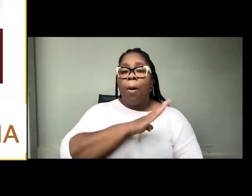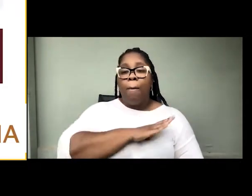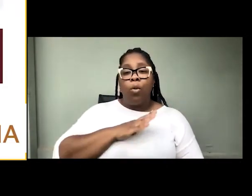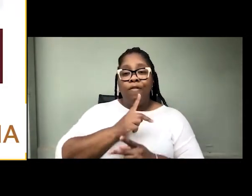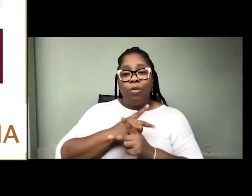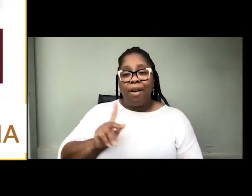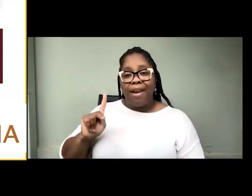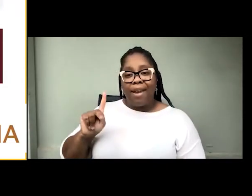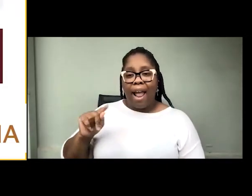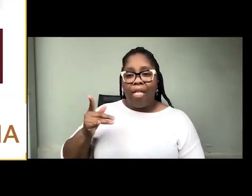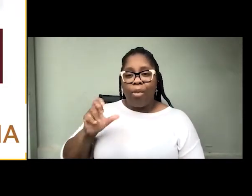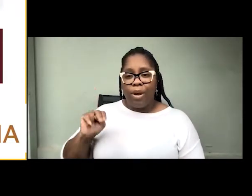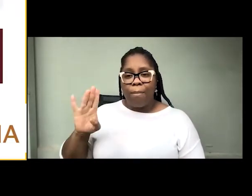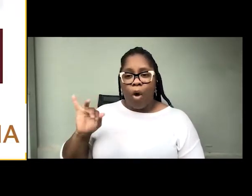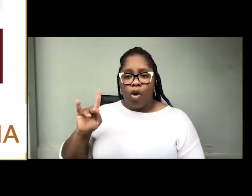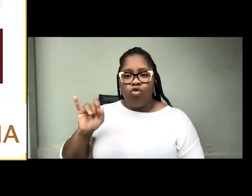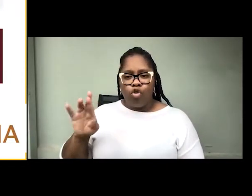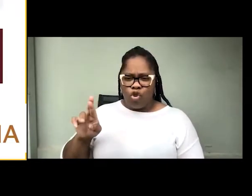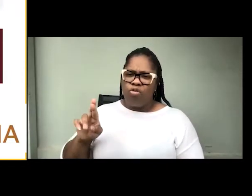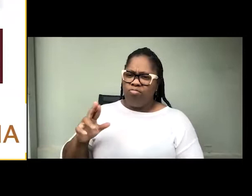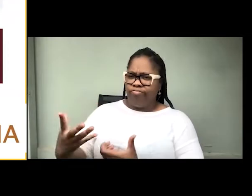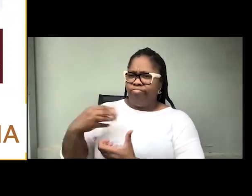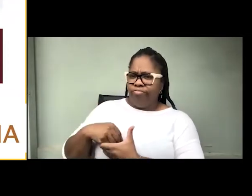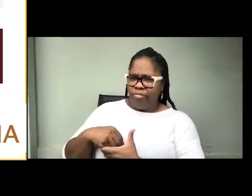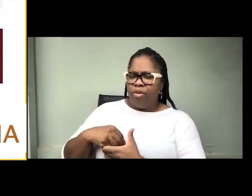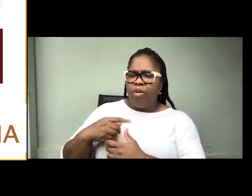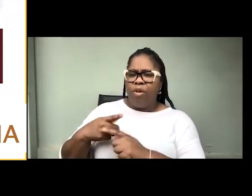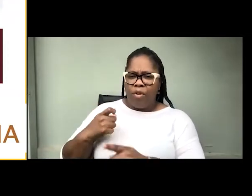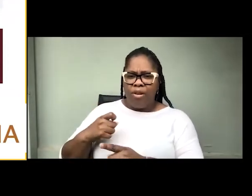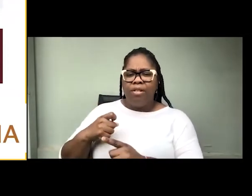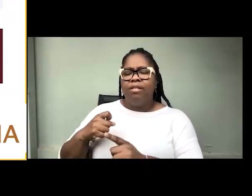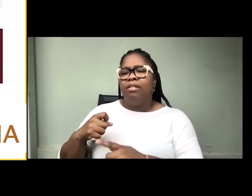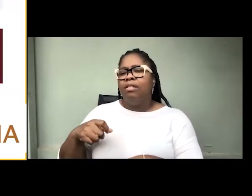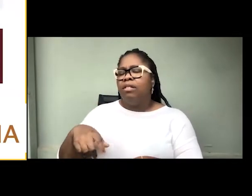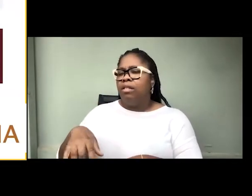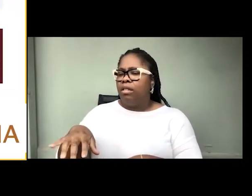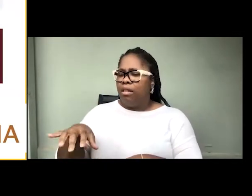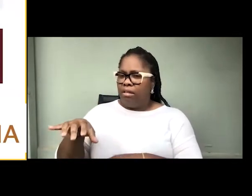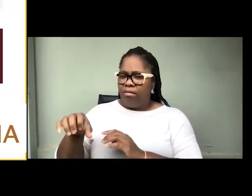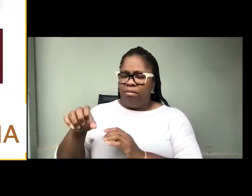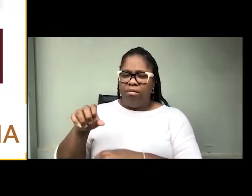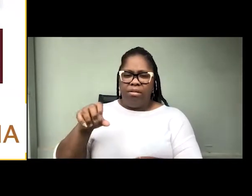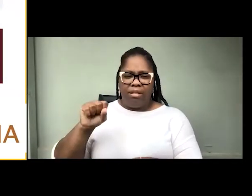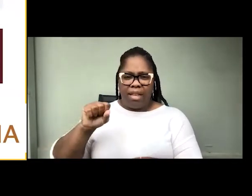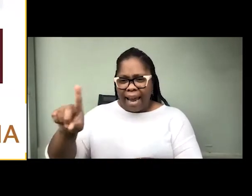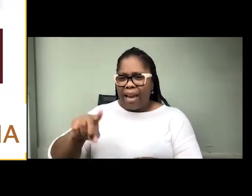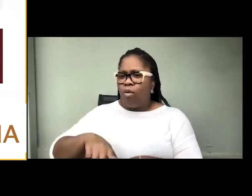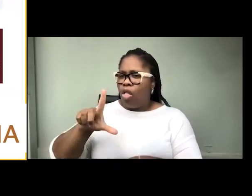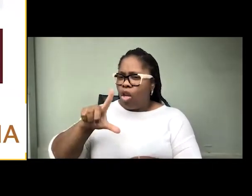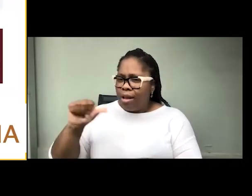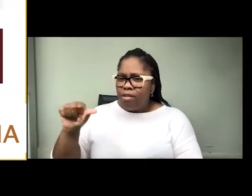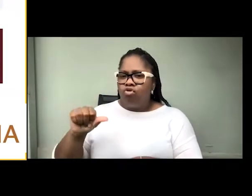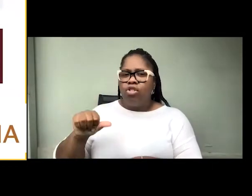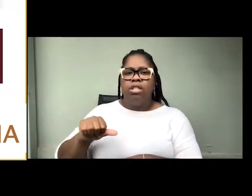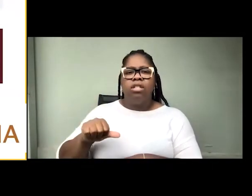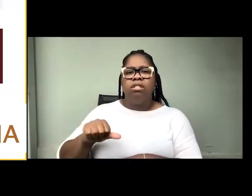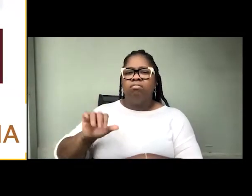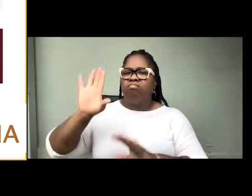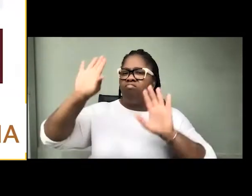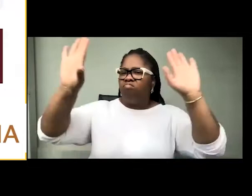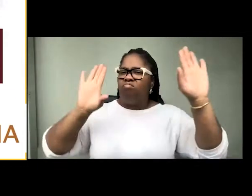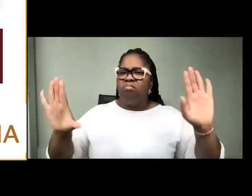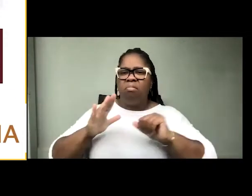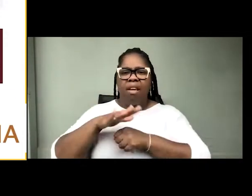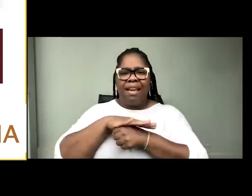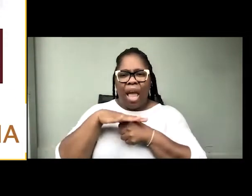on the Stakeholder Advisory Committee. She's from Nevada County. San Diego and Los Angeles both presented their county plans